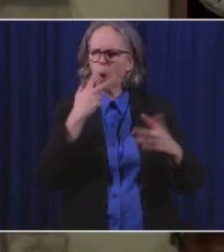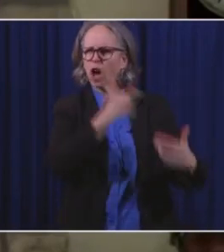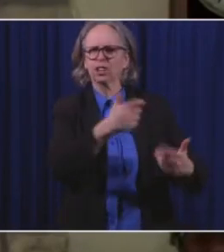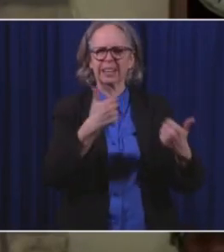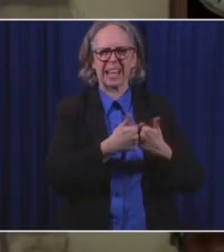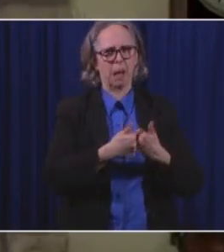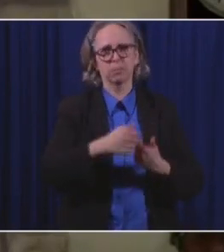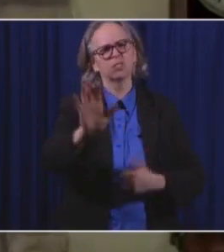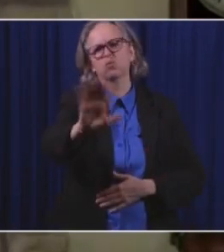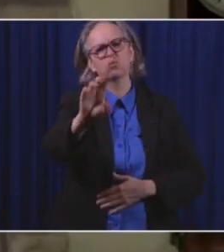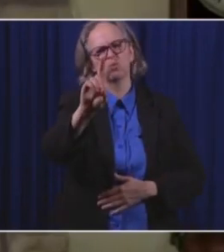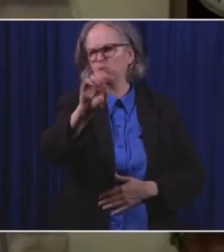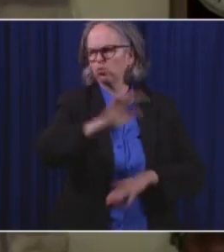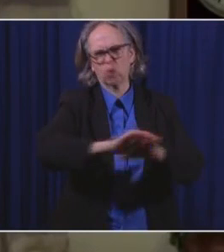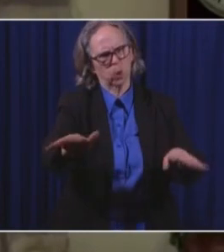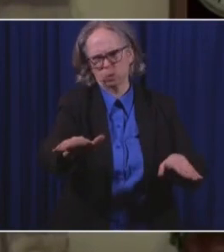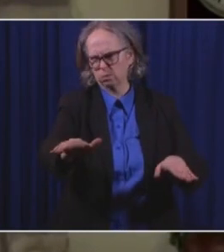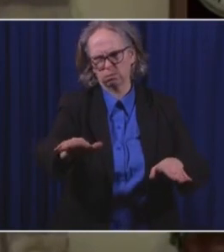rethink that.